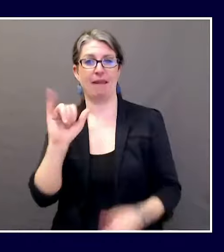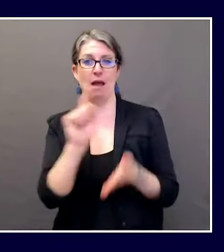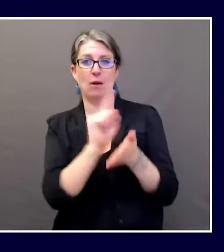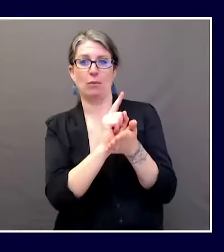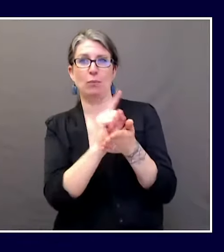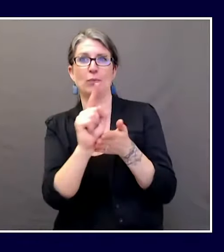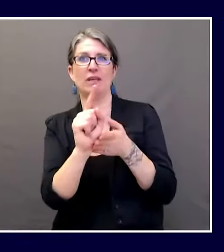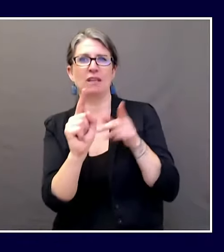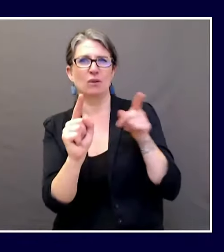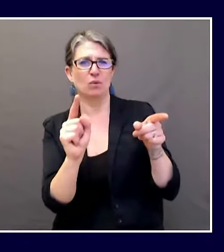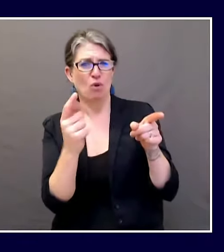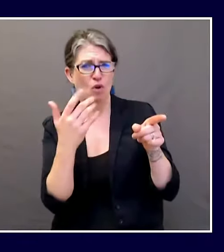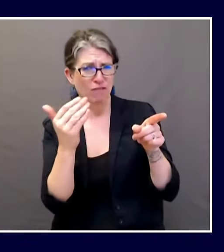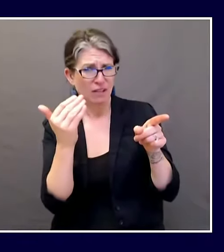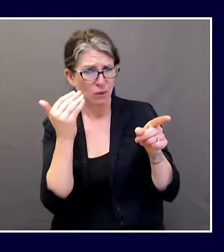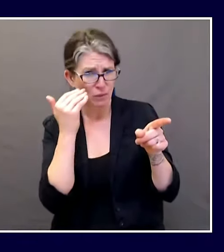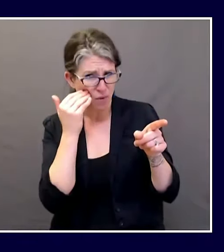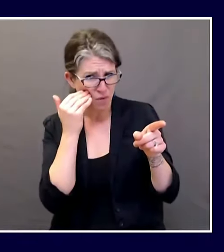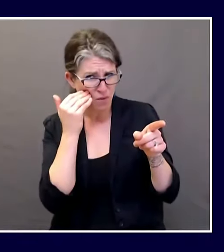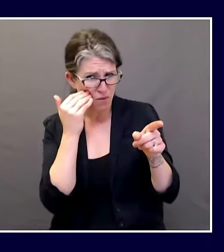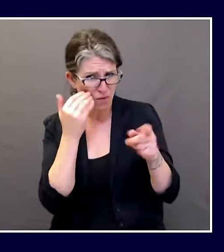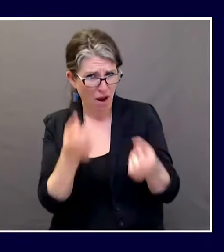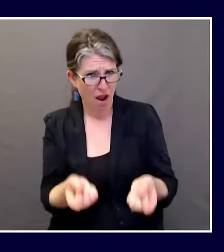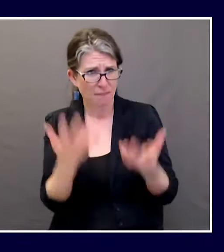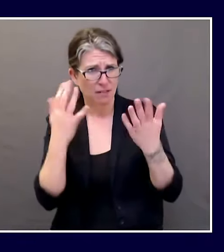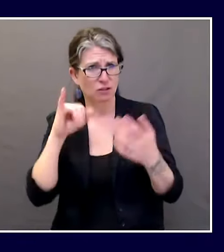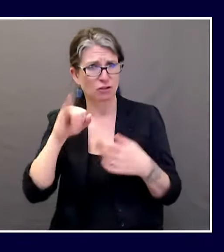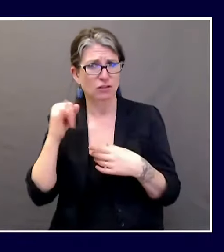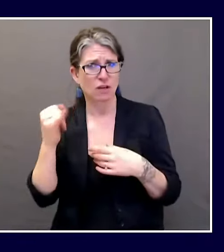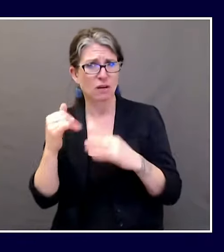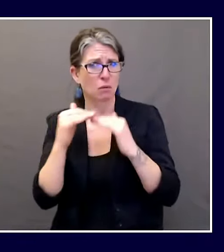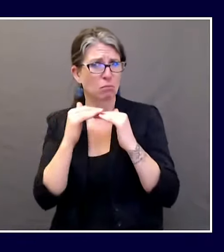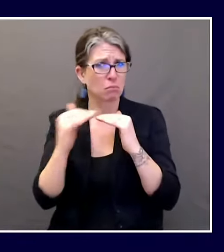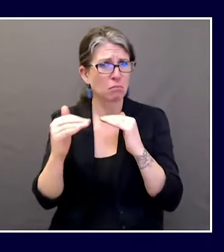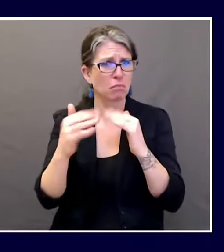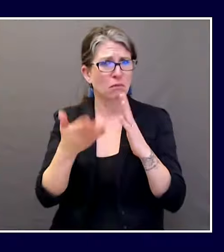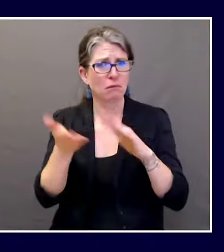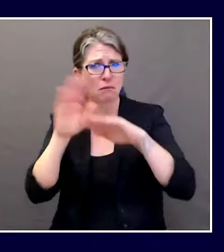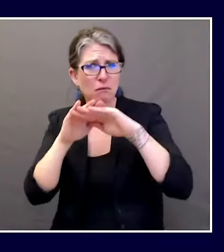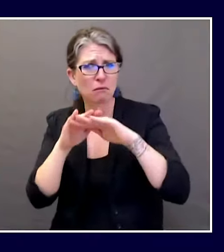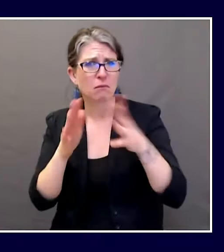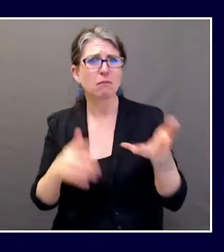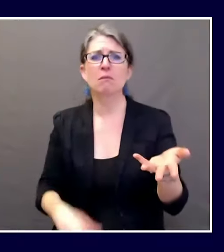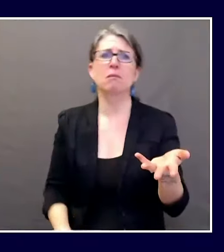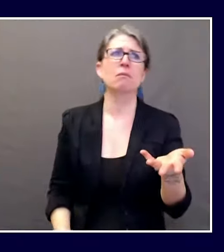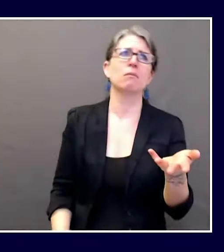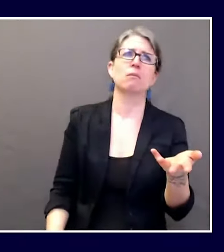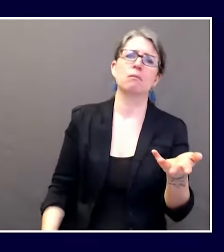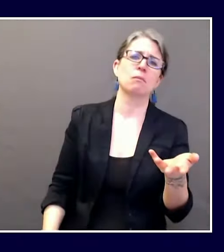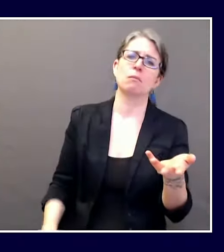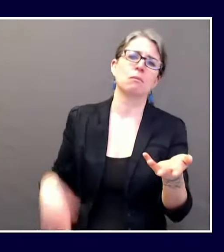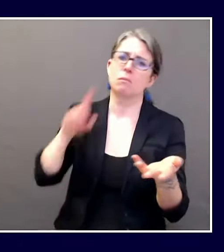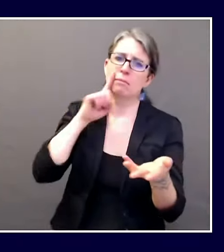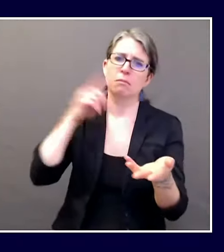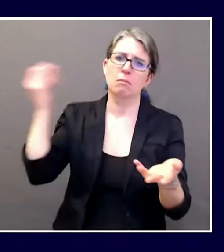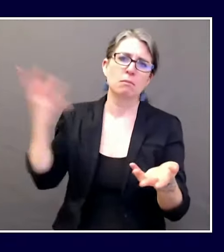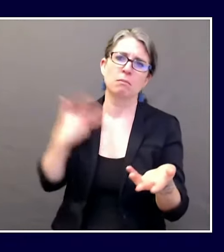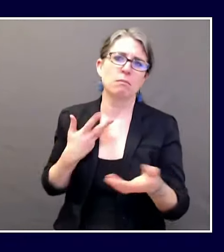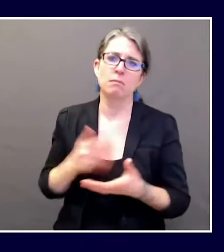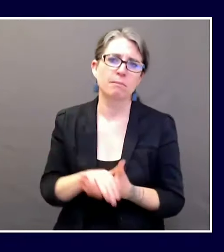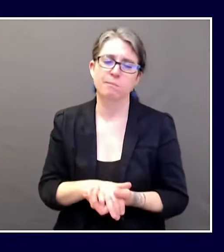for that vaccine then, or don't you know? We don't know for sure, Joe. It has been